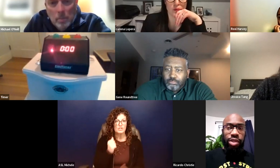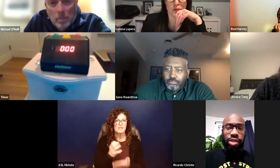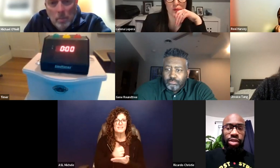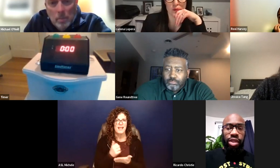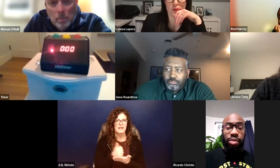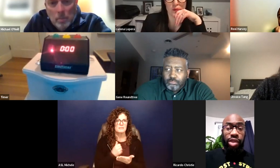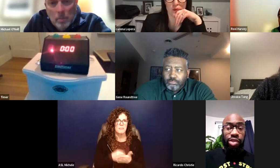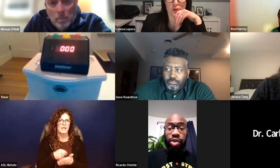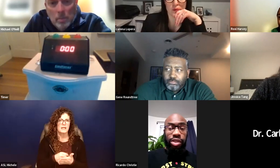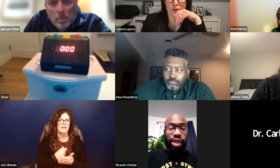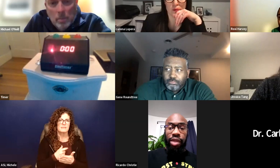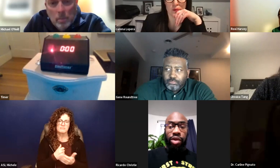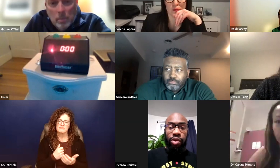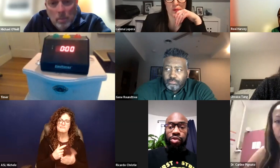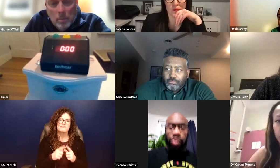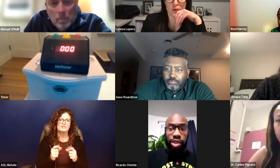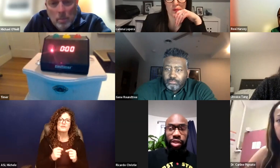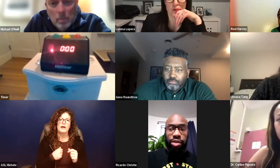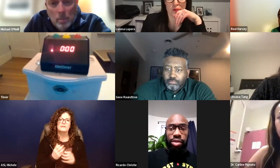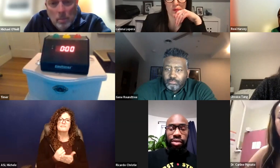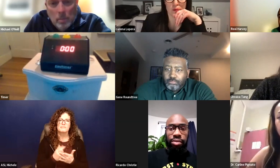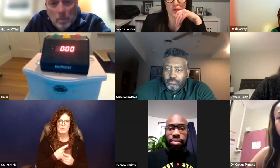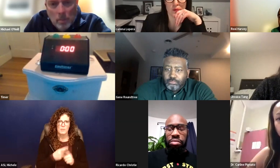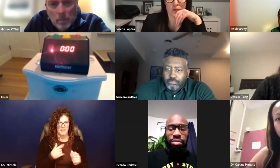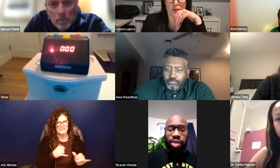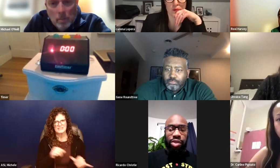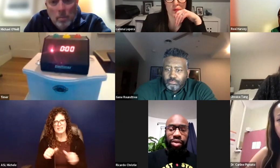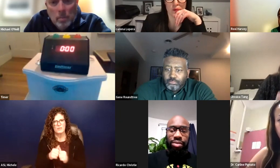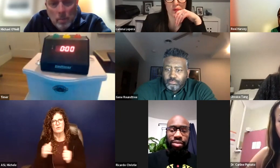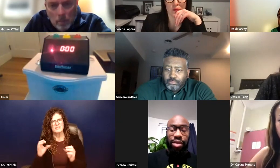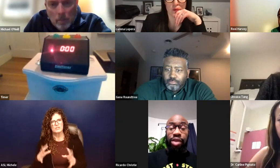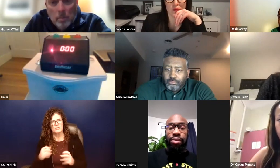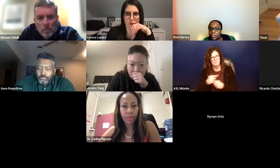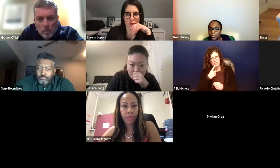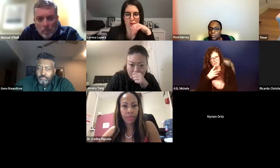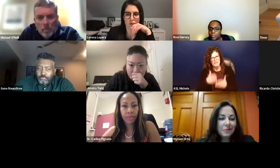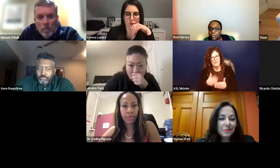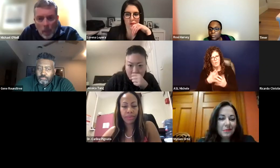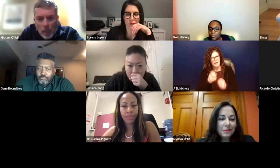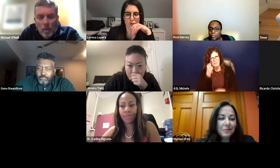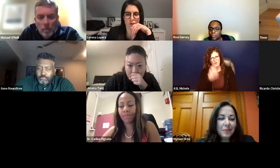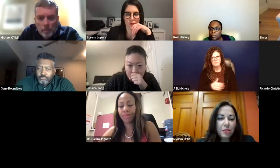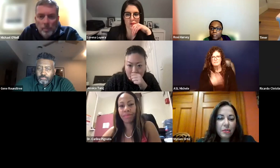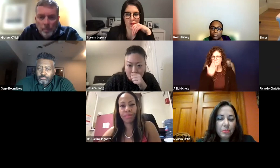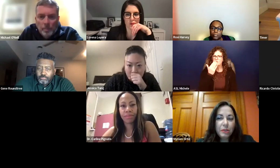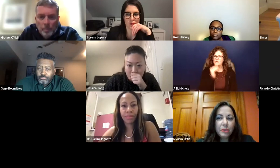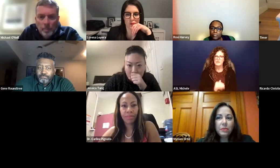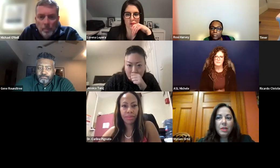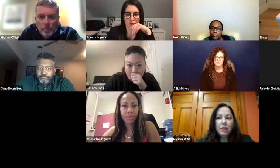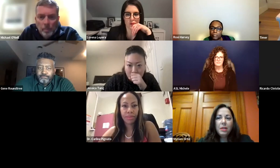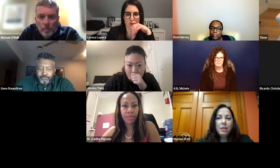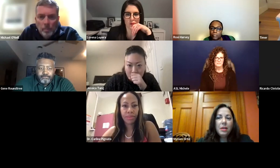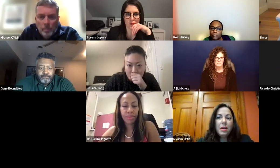our students, and making sure that the same thing goes with the teachers. That's all. Thank you. Have a good night. Thank you so